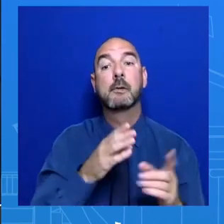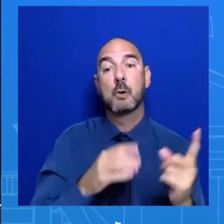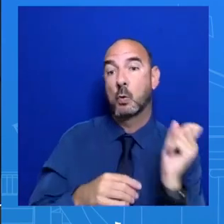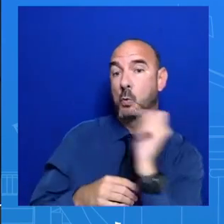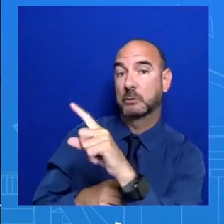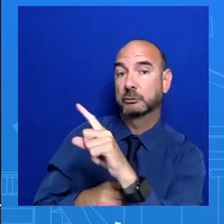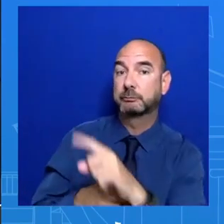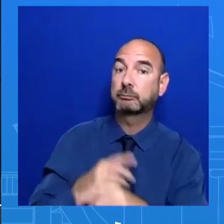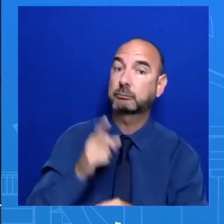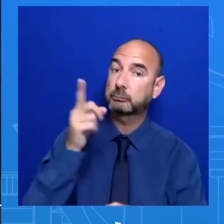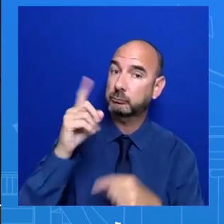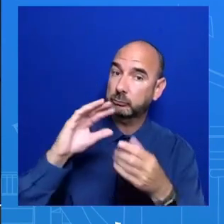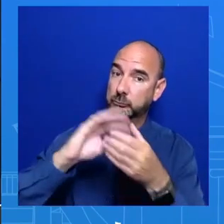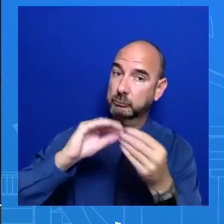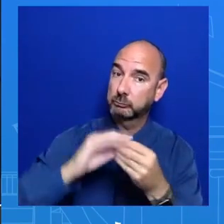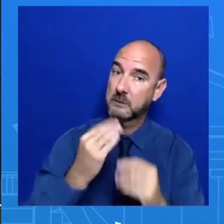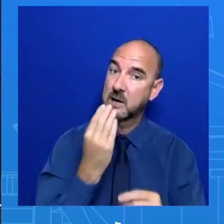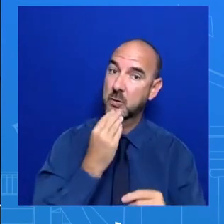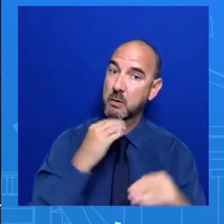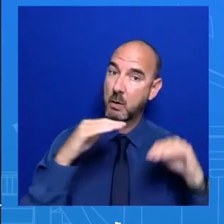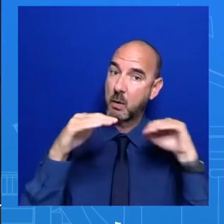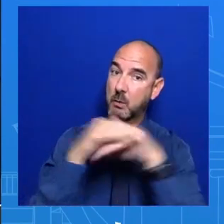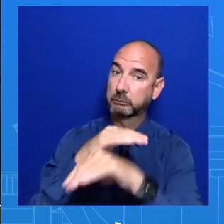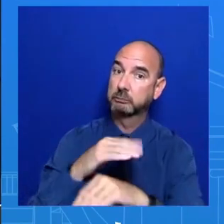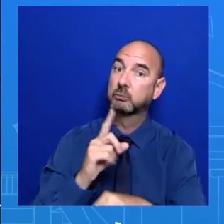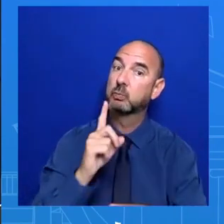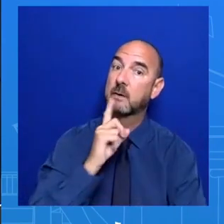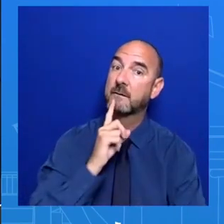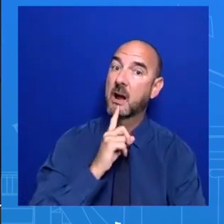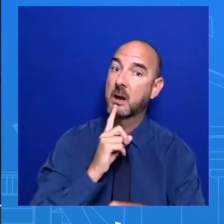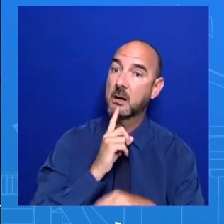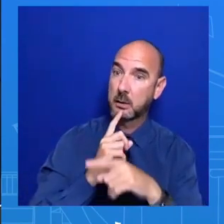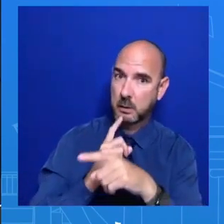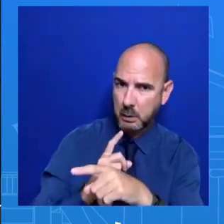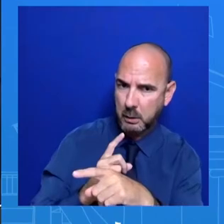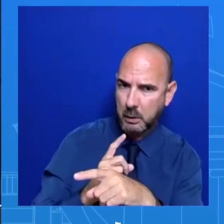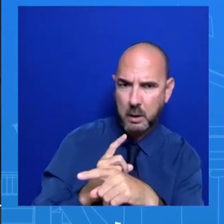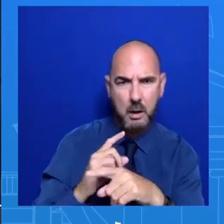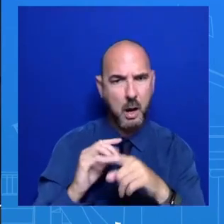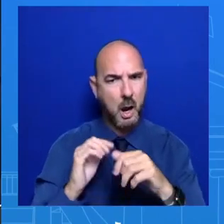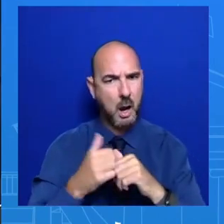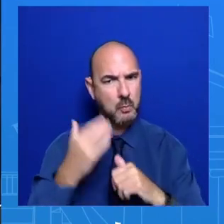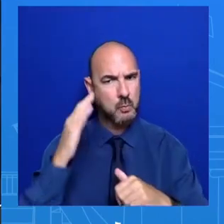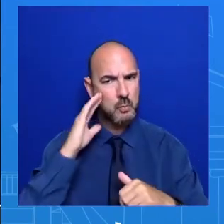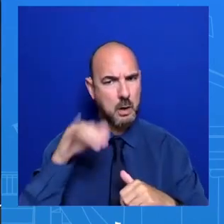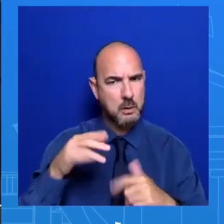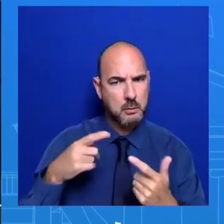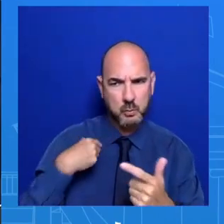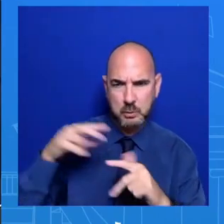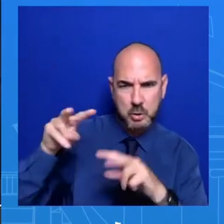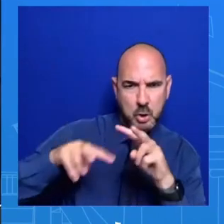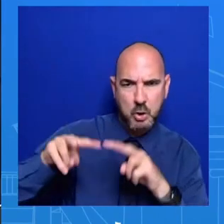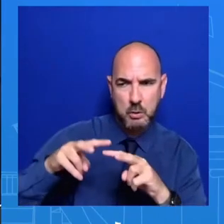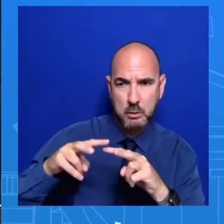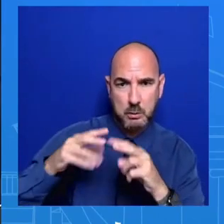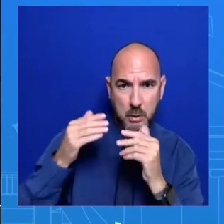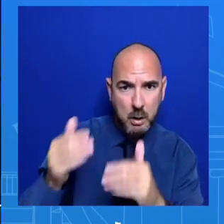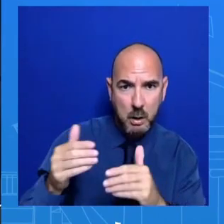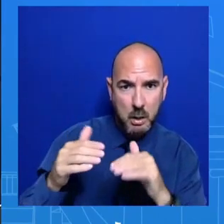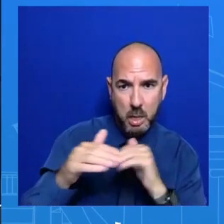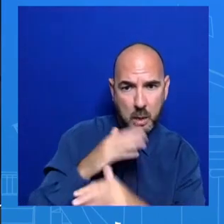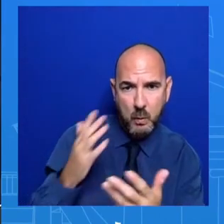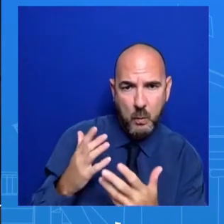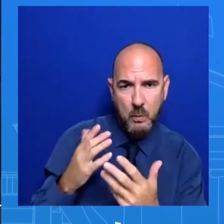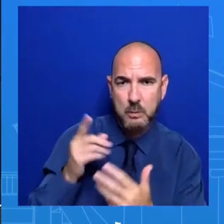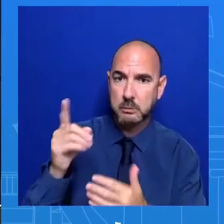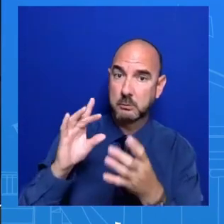of Rafah, but the administration repeatedly has said that the U.S. will not support a large-scale ground invasion. So how do you